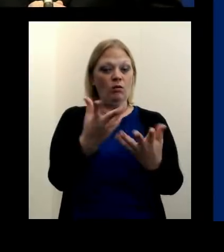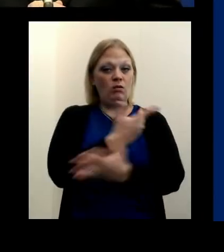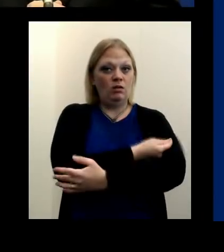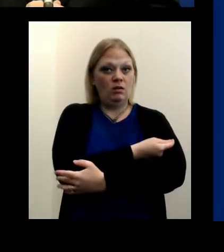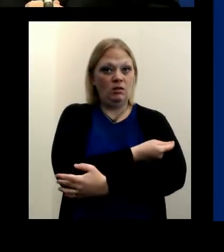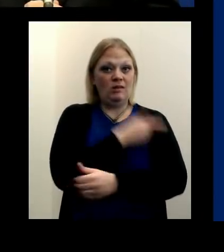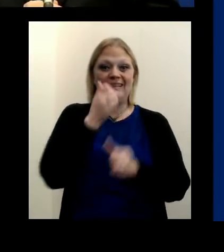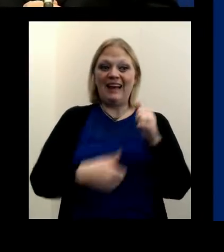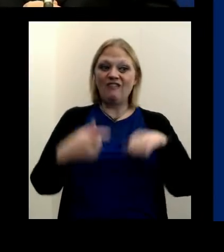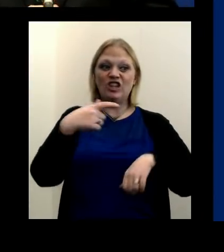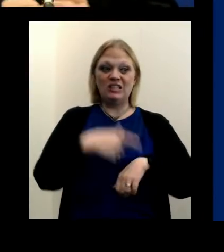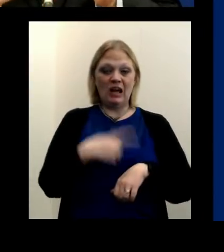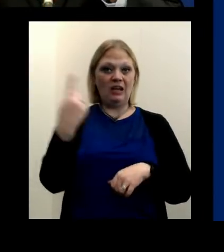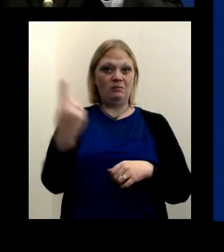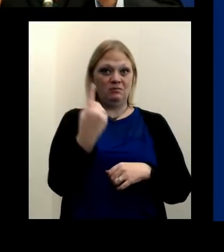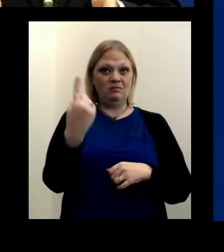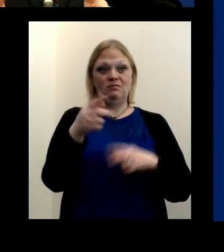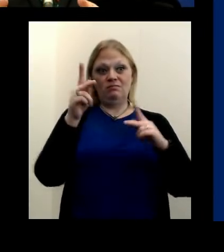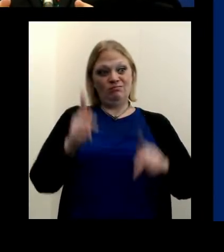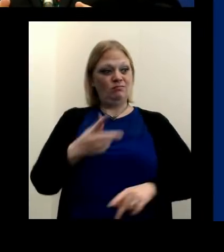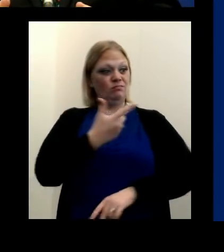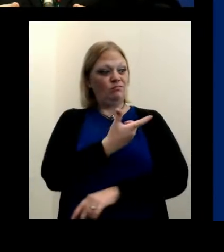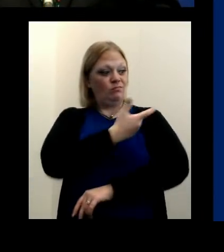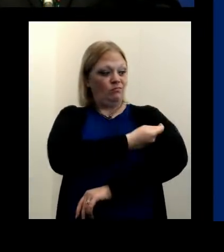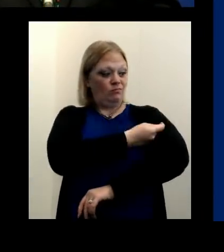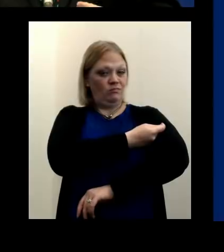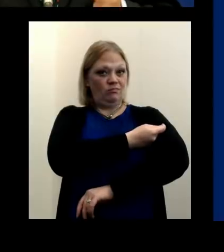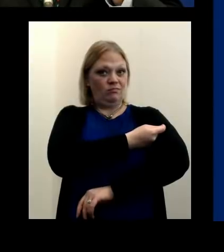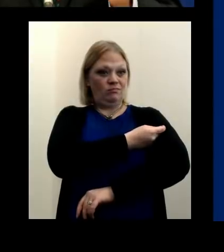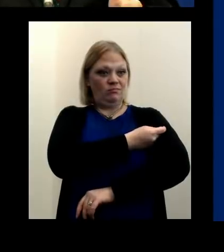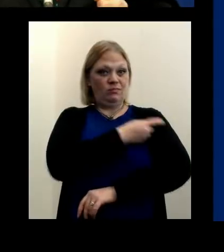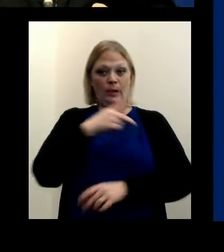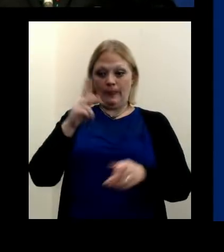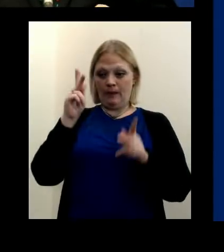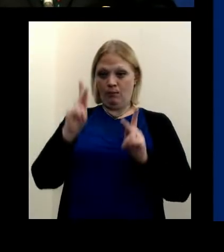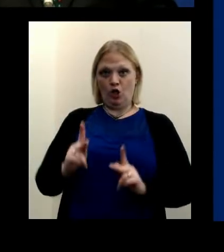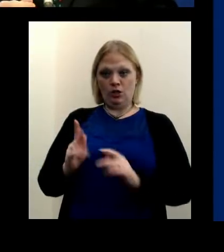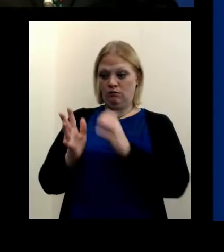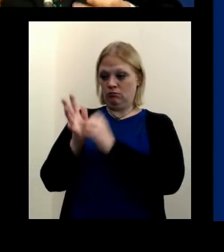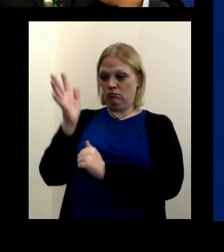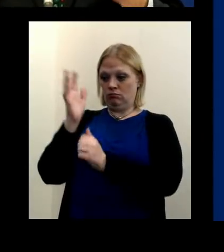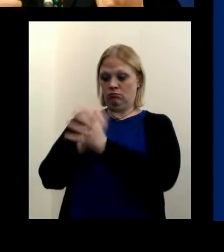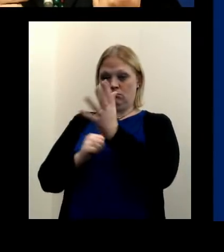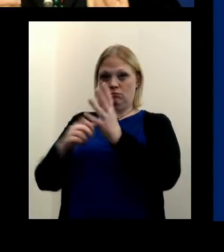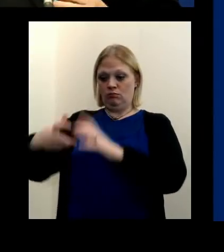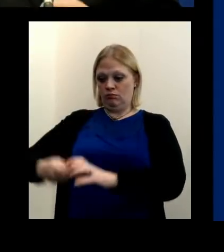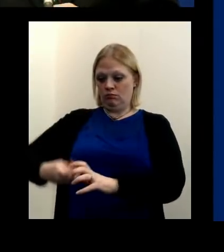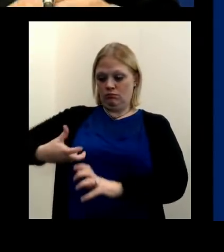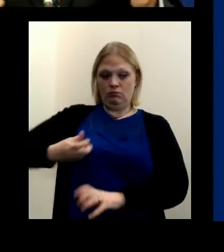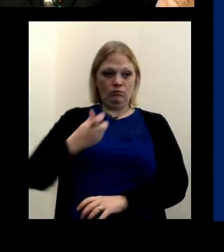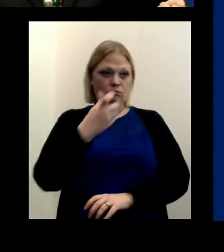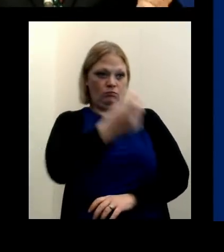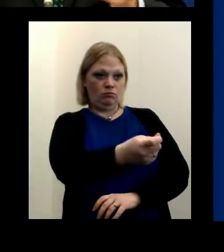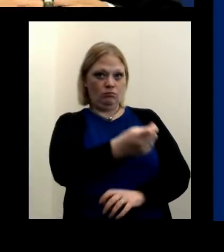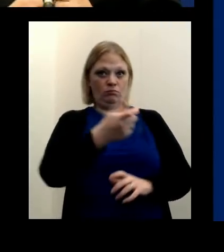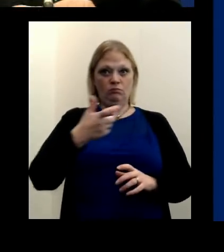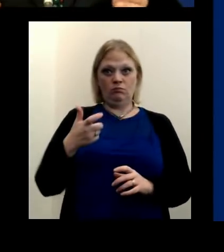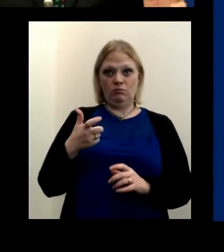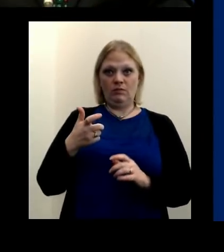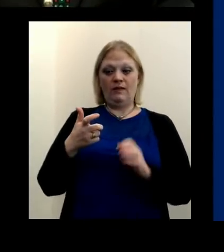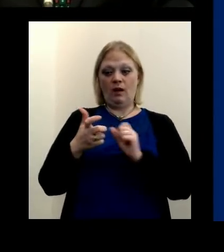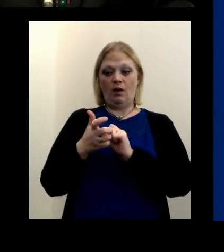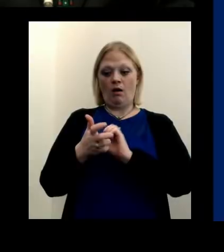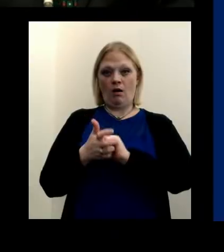Every time someone gets a vaccine, the individual who's administering the vaccine will put on a new pair of nitrile gloves. They finish that vaccine, they'll take it off, put a new one